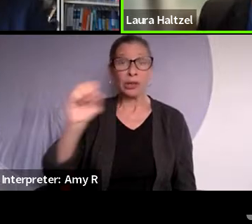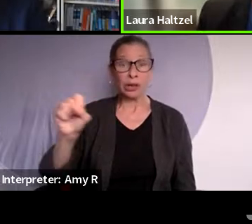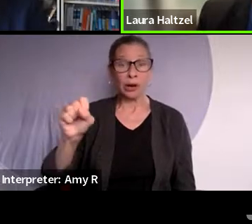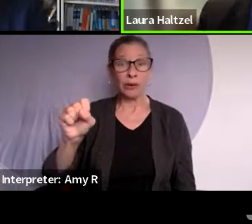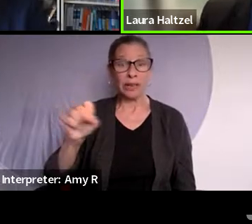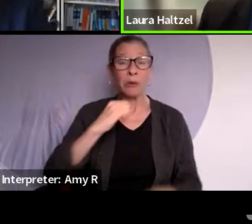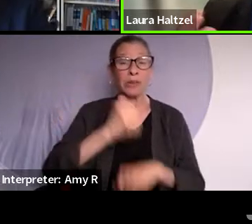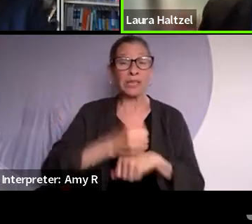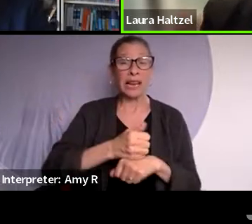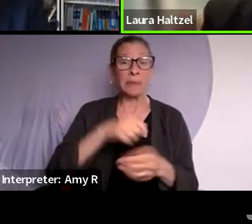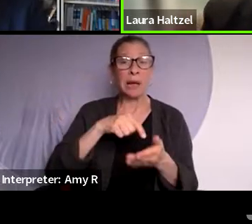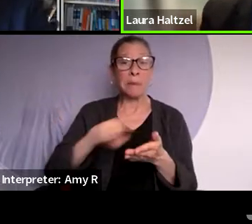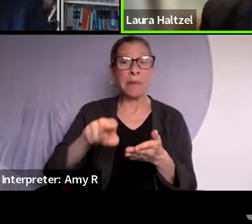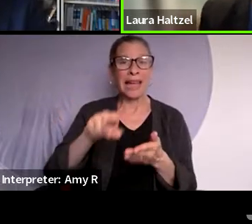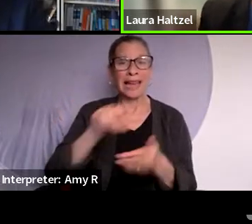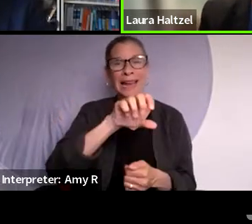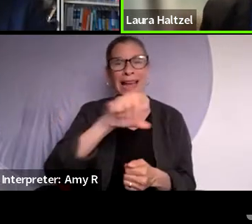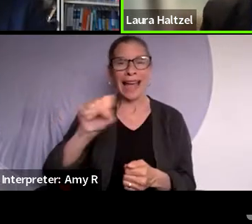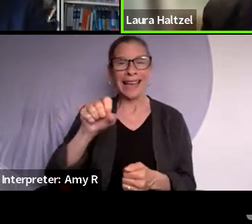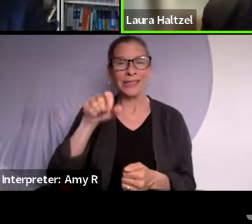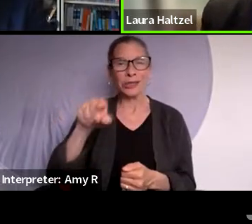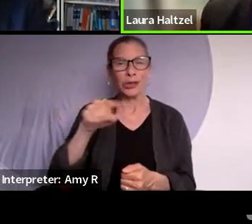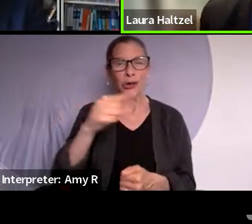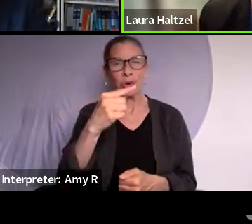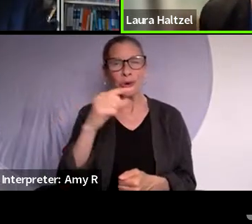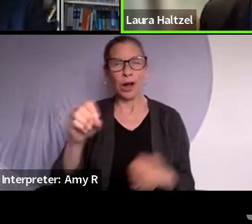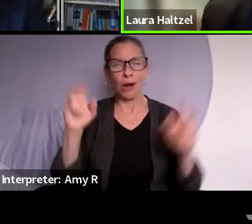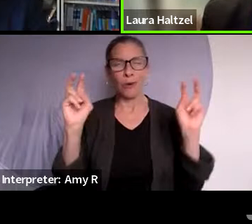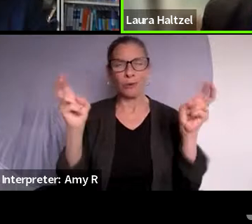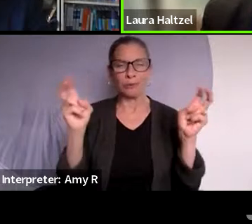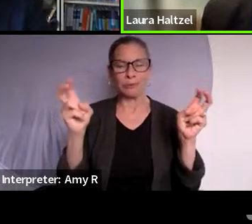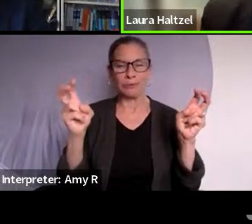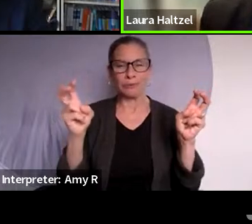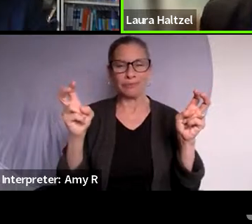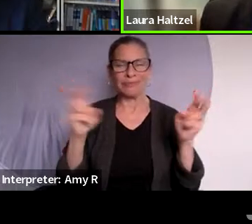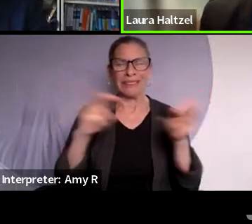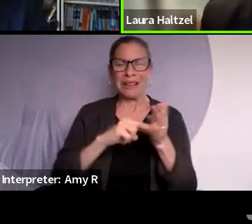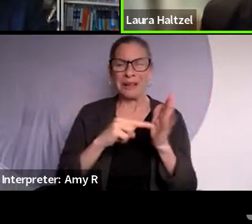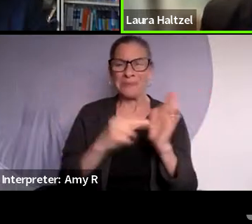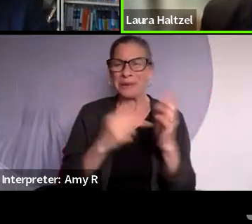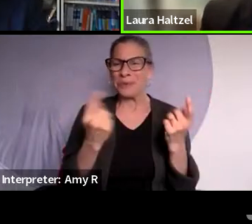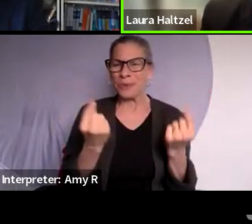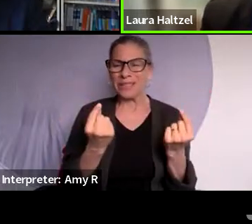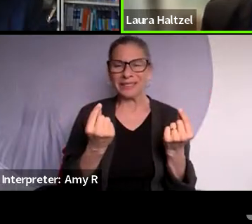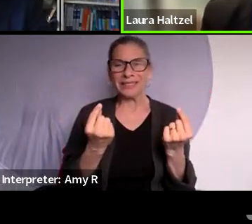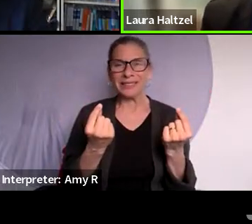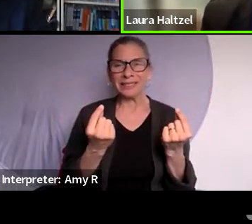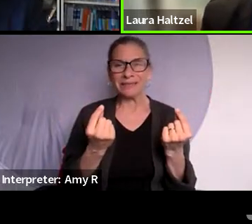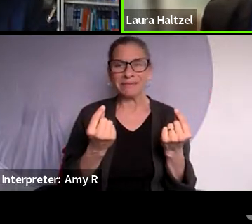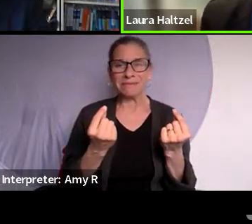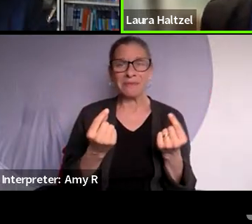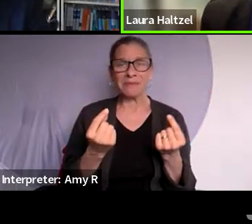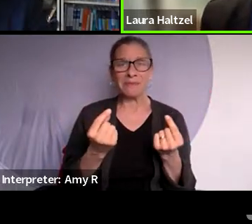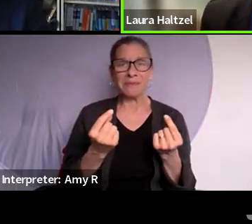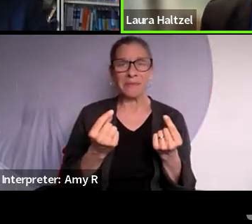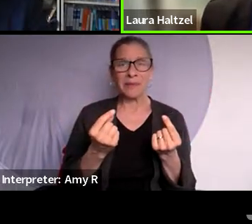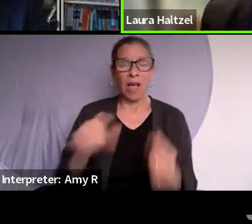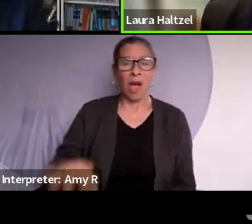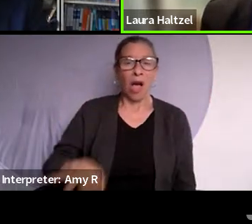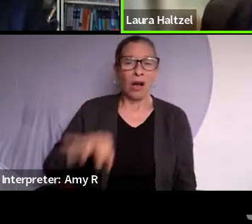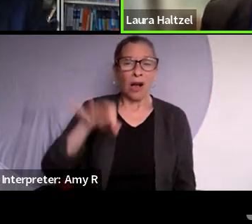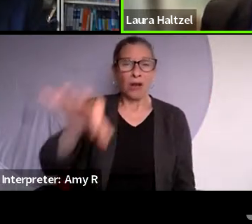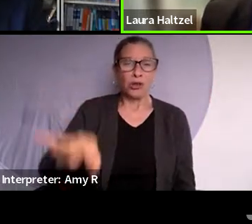pay-as-you-go system. And for folks who aren't wonks in the Social Security world, that means that the contributions of today's